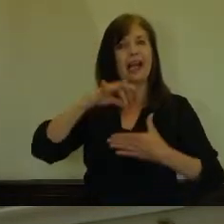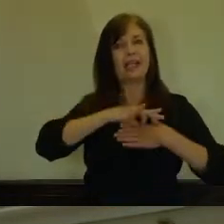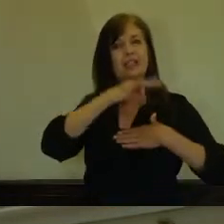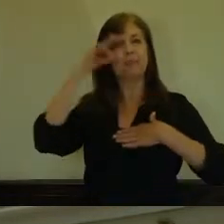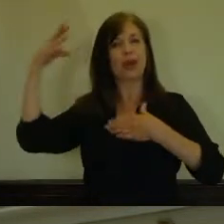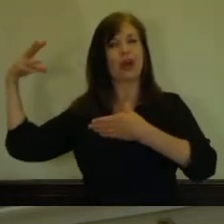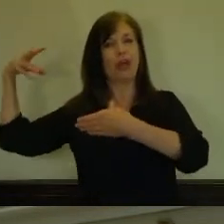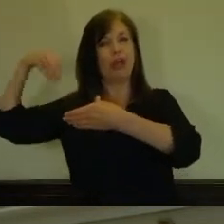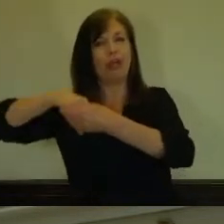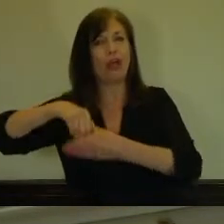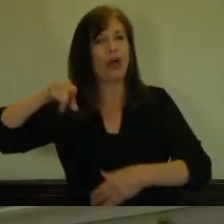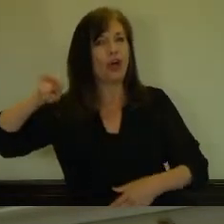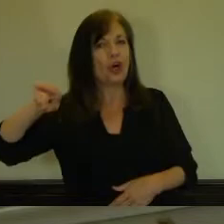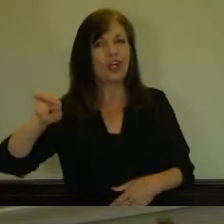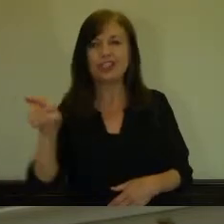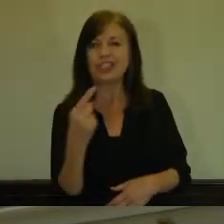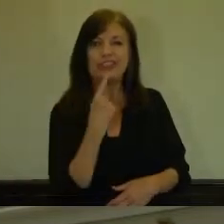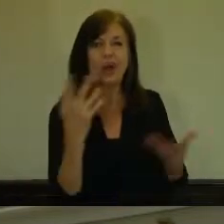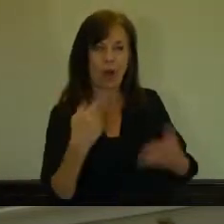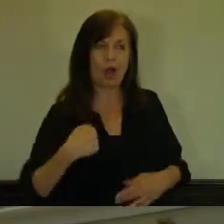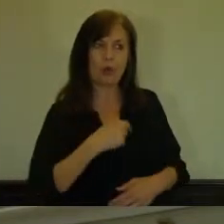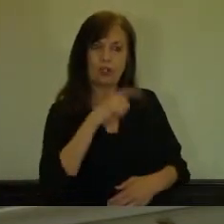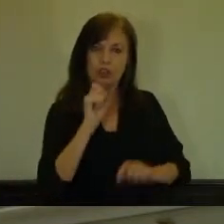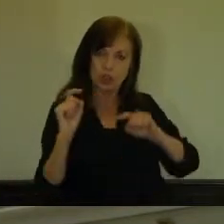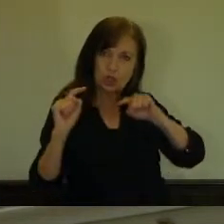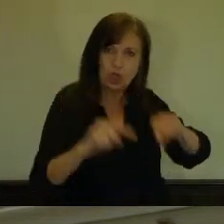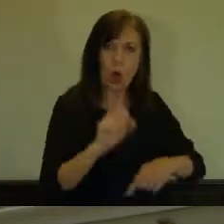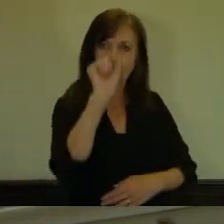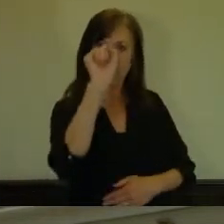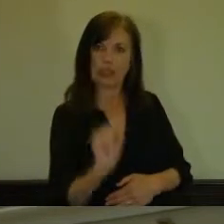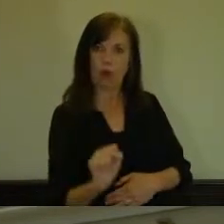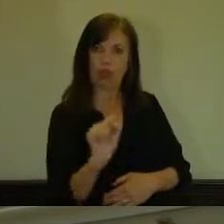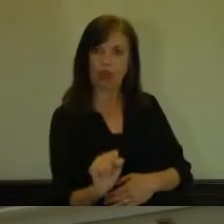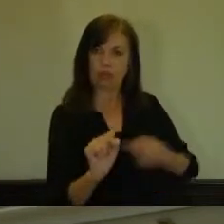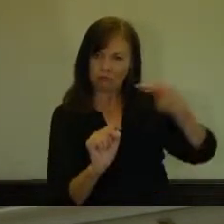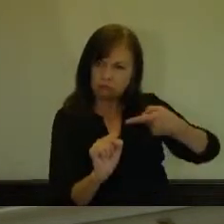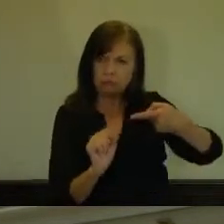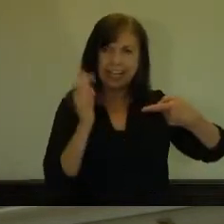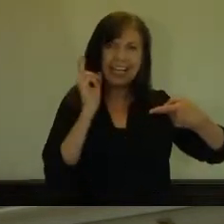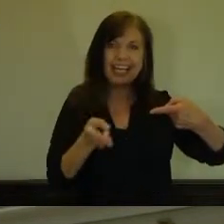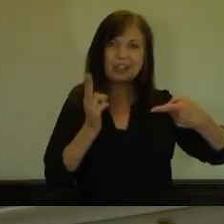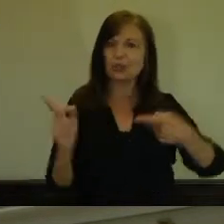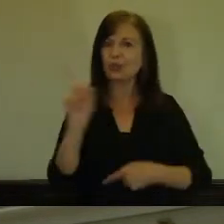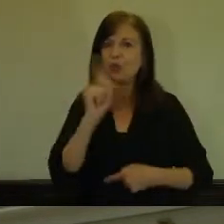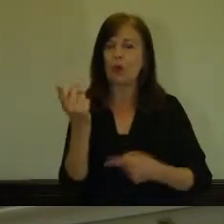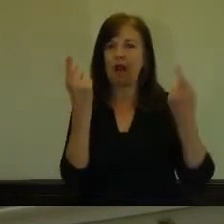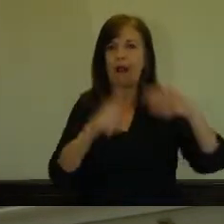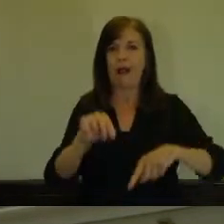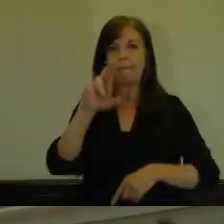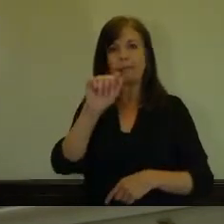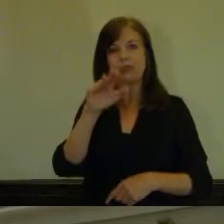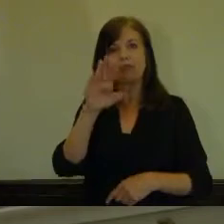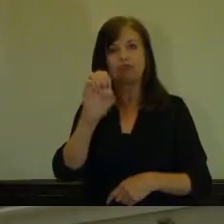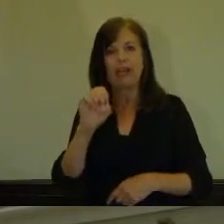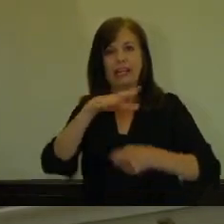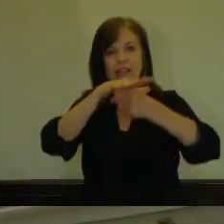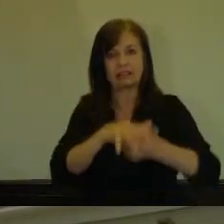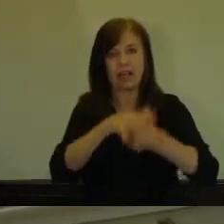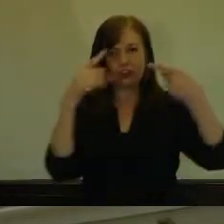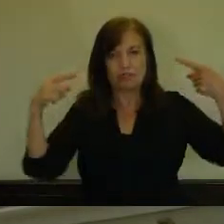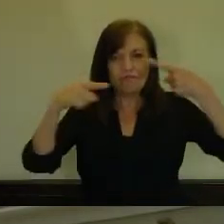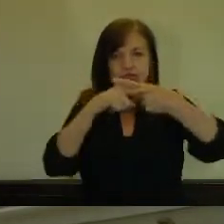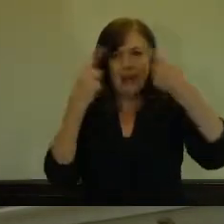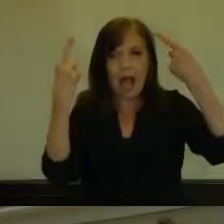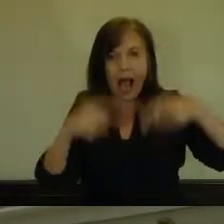we should go south to the hub of racial history and tension so that black people